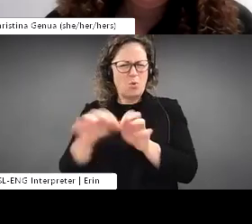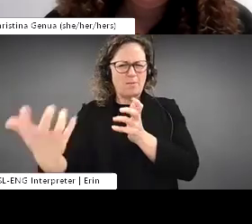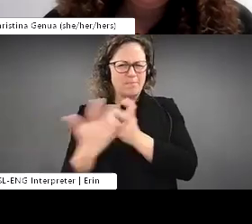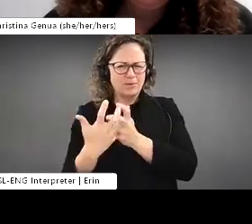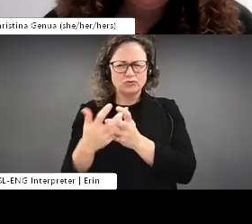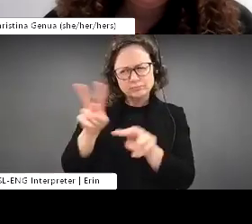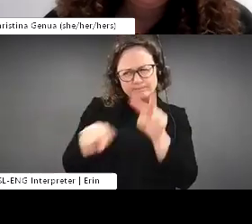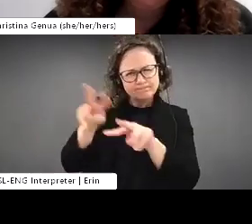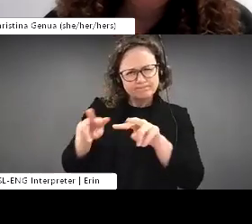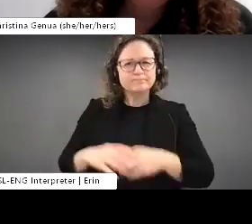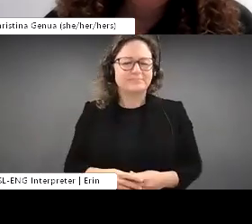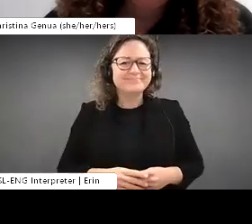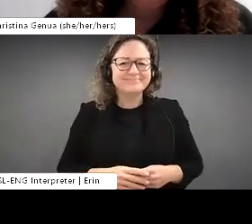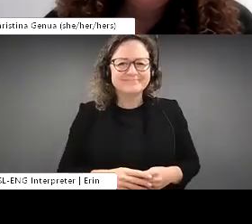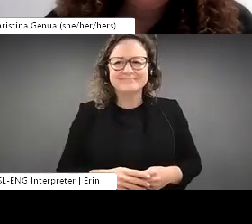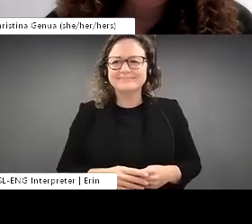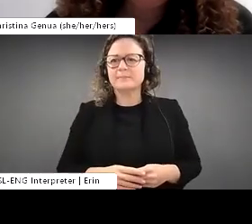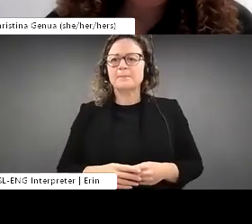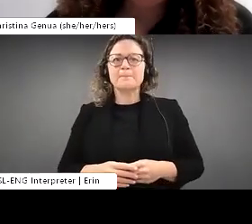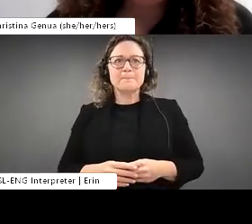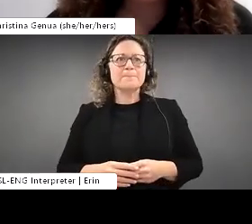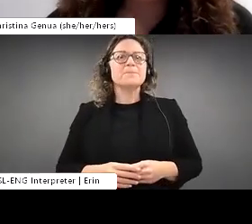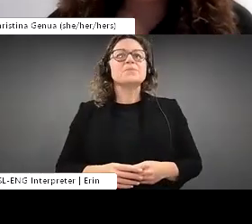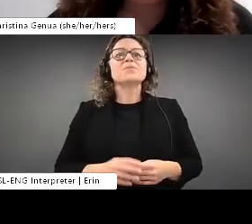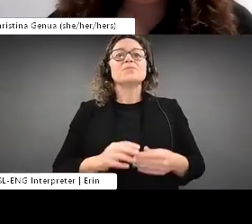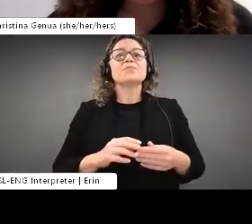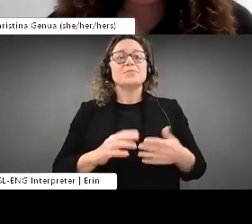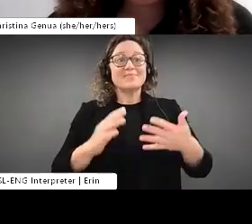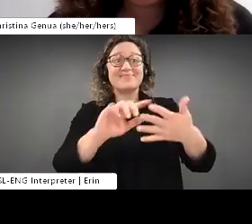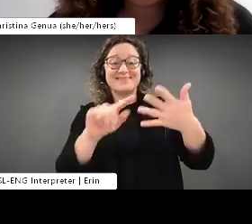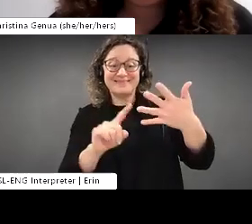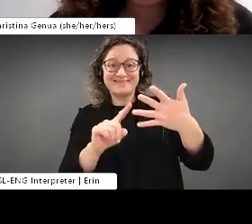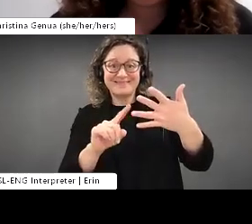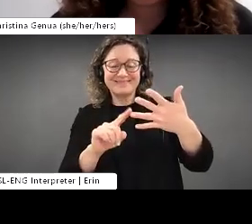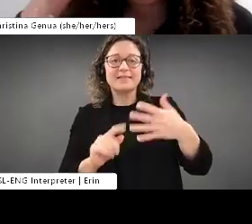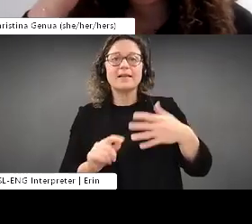Okay. And and how do we feel when we visit a bank?